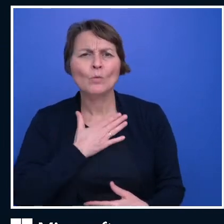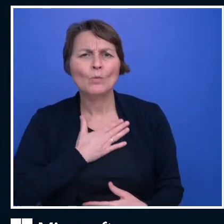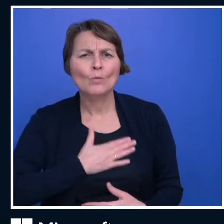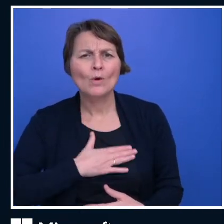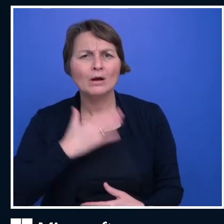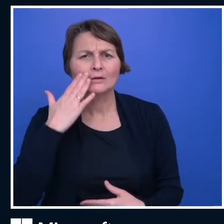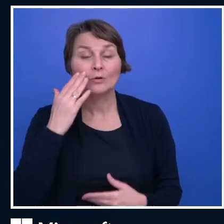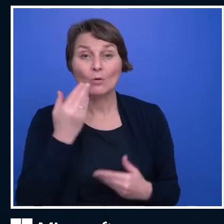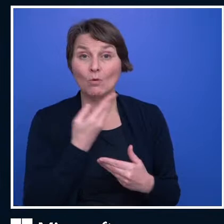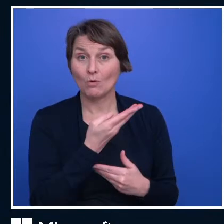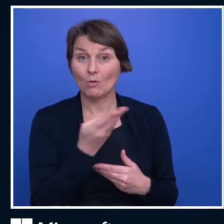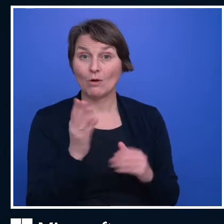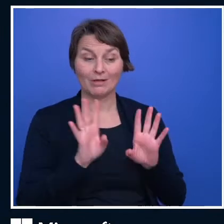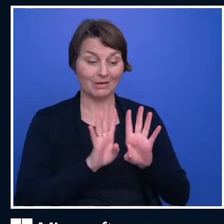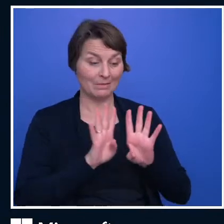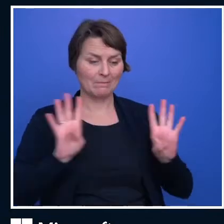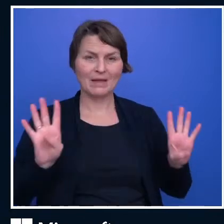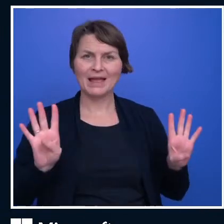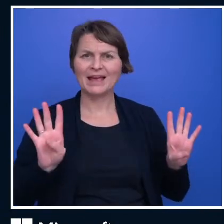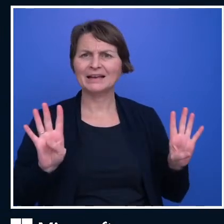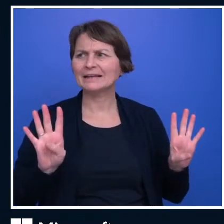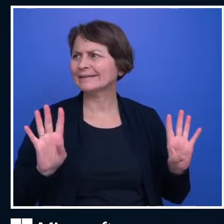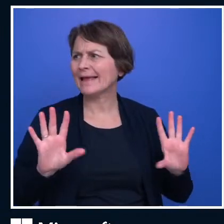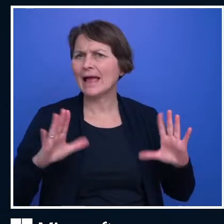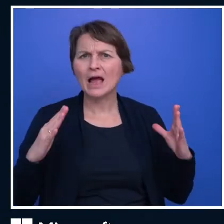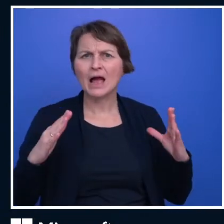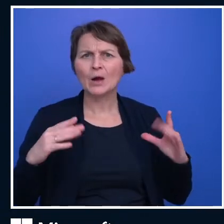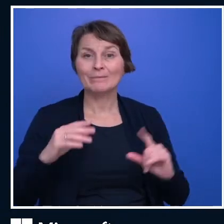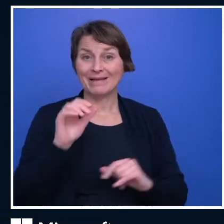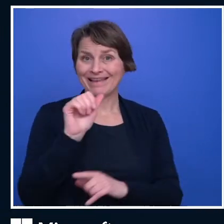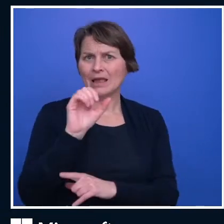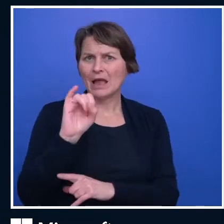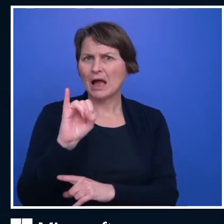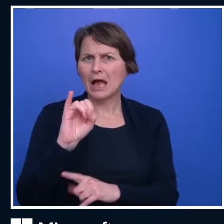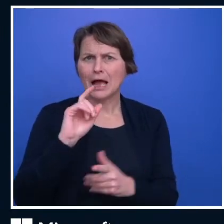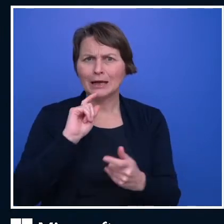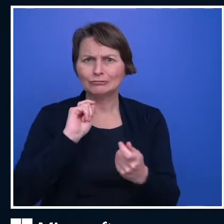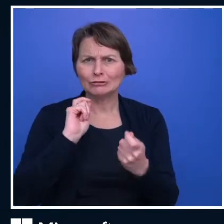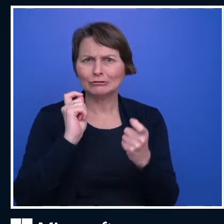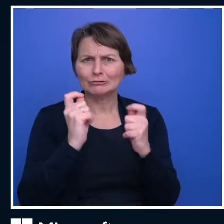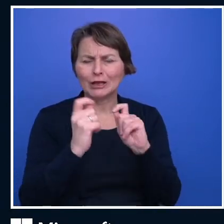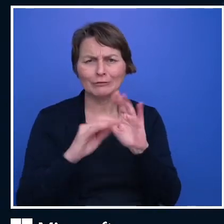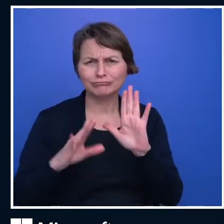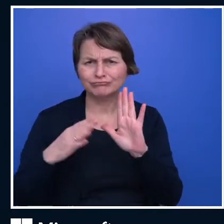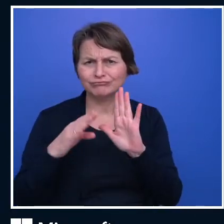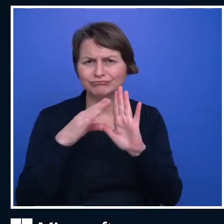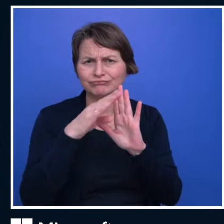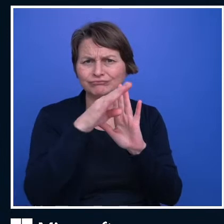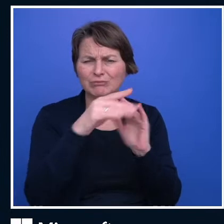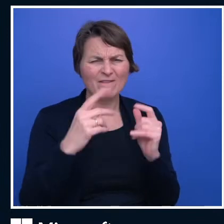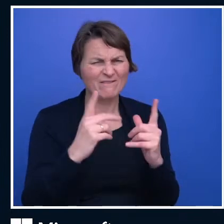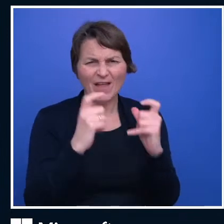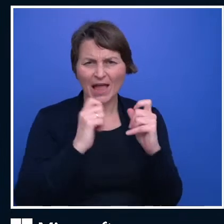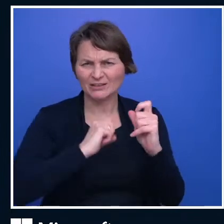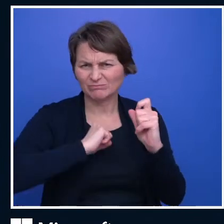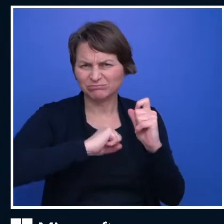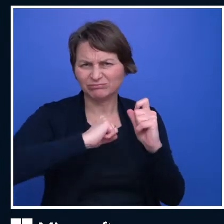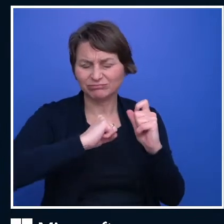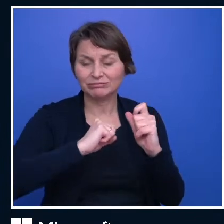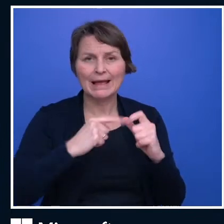panelists keep up with all the latest advancements in AI. It's obviously a field that moves very quickly. So how do you try to stay up to